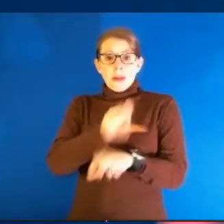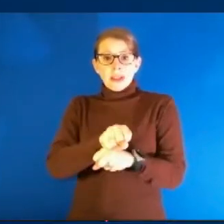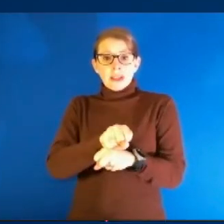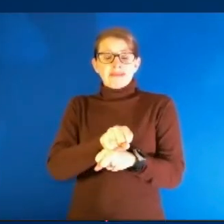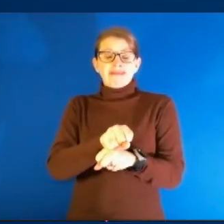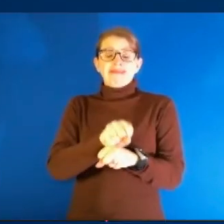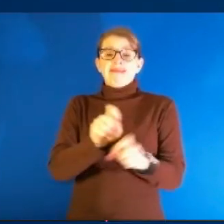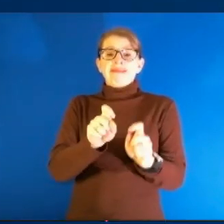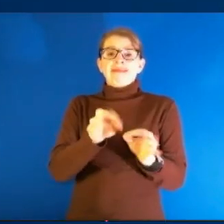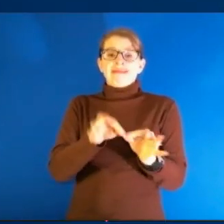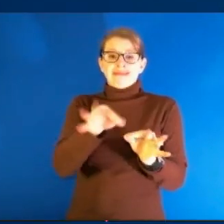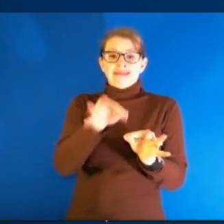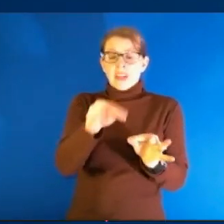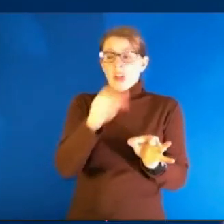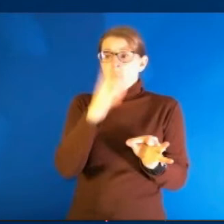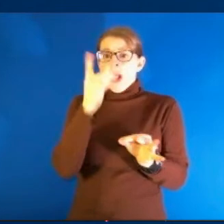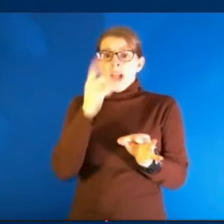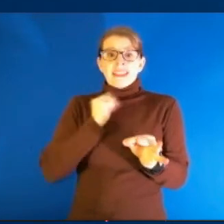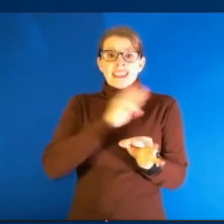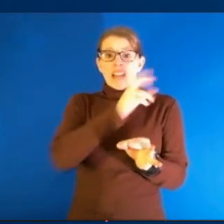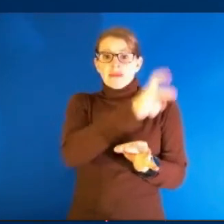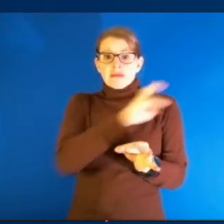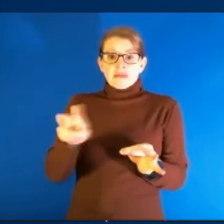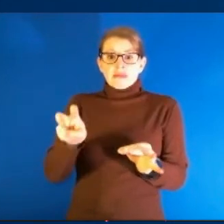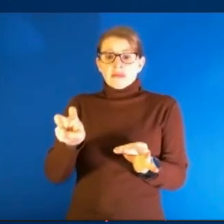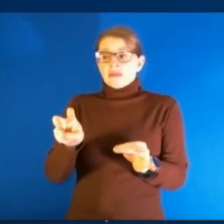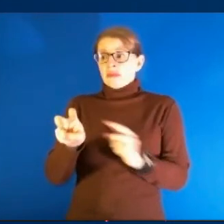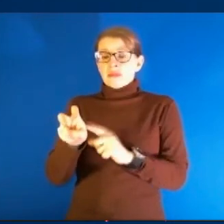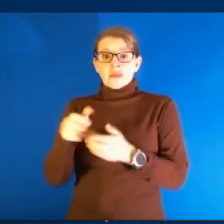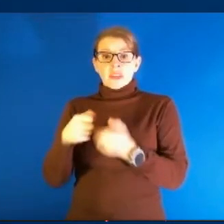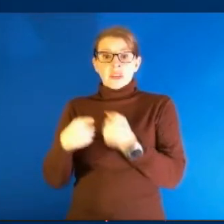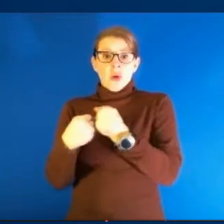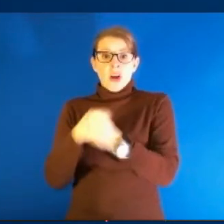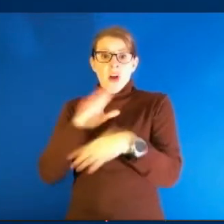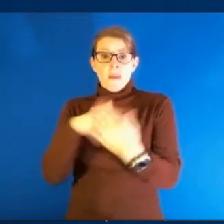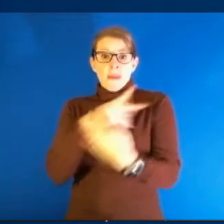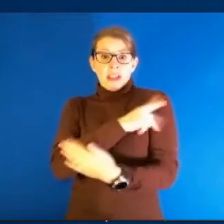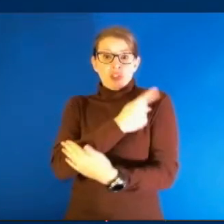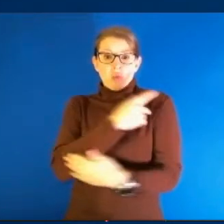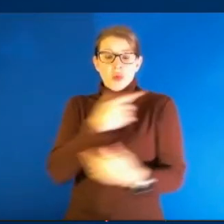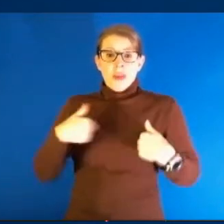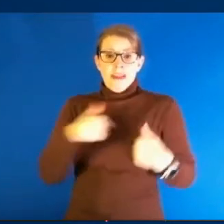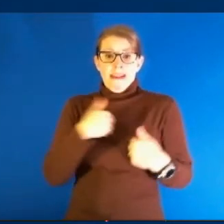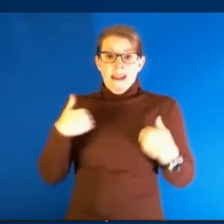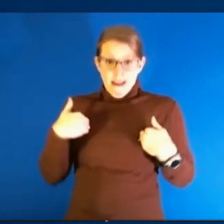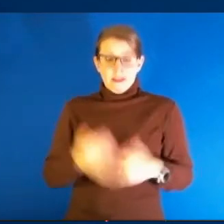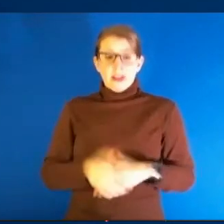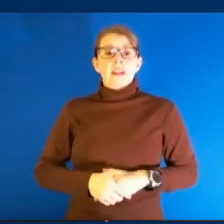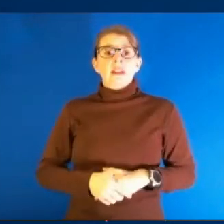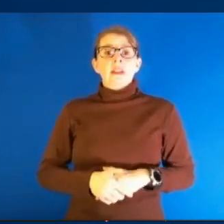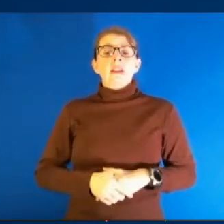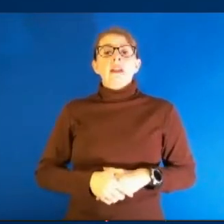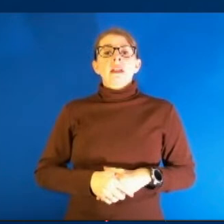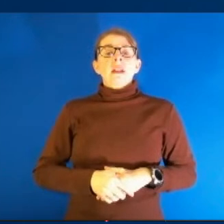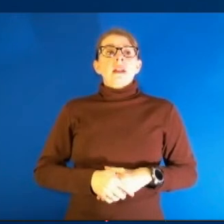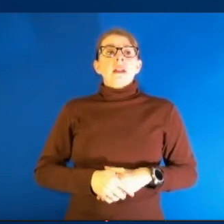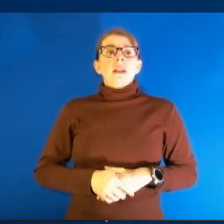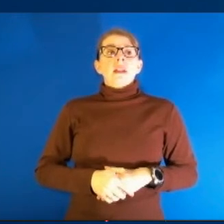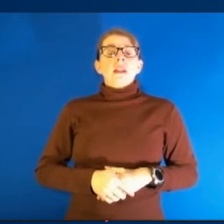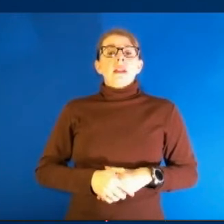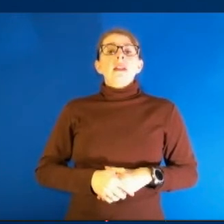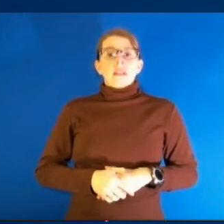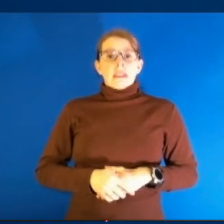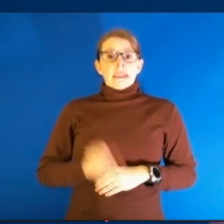inpatient side to support all the patients we had. The good news is that the numbers of our staff who are sick have dropped 60, 70,